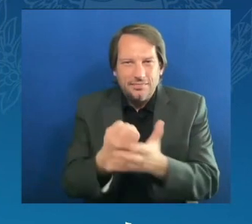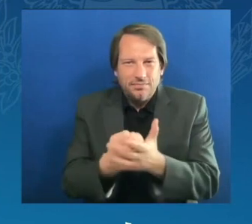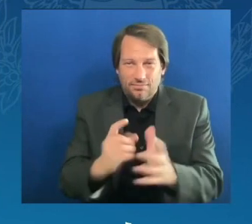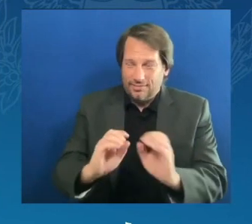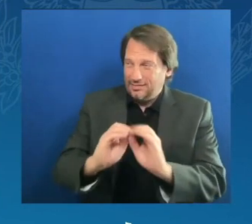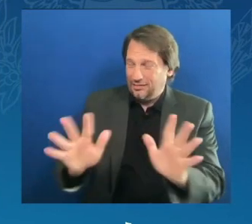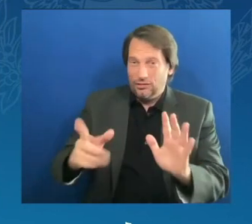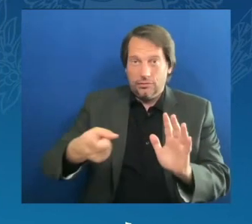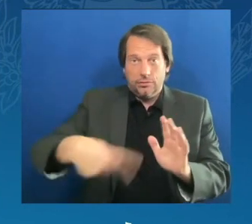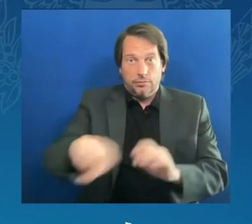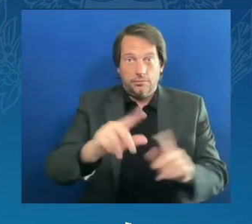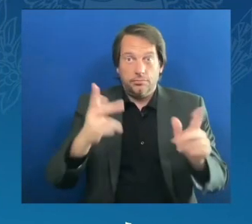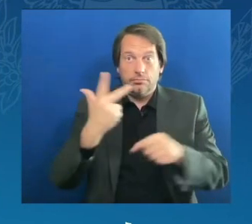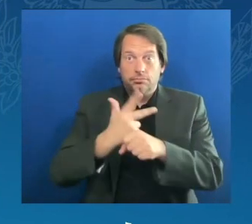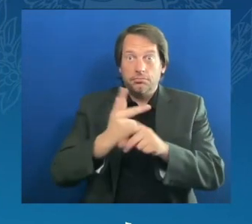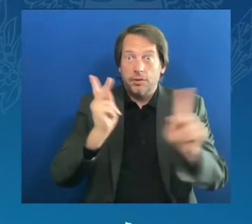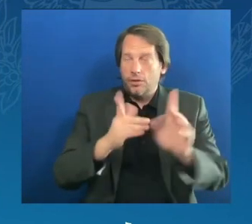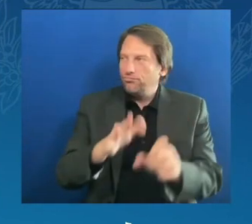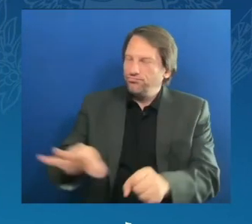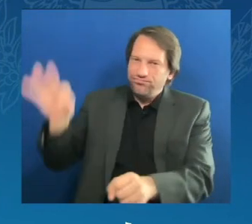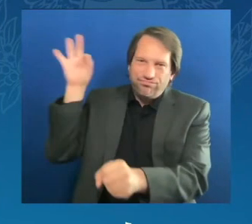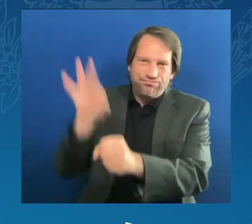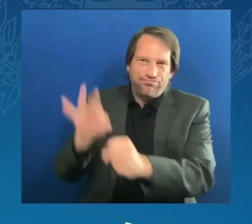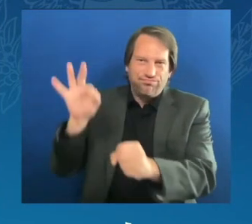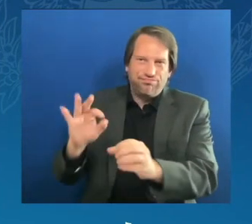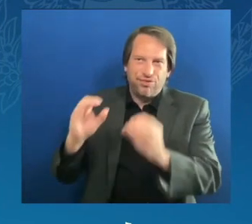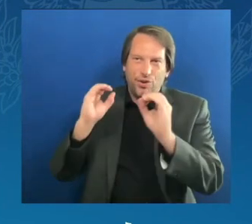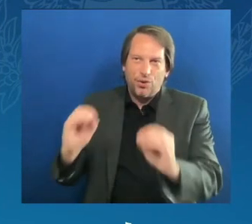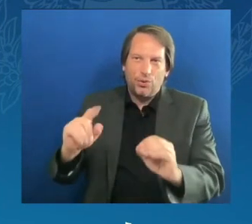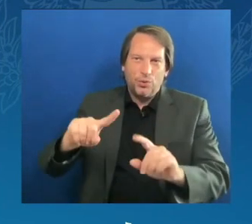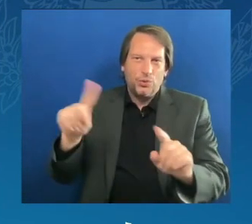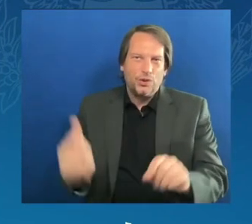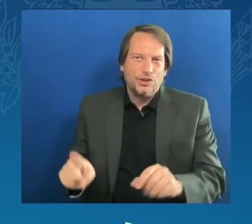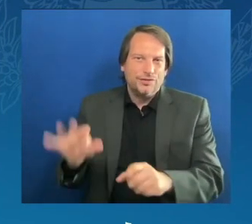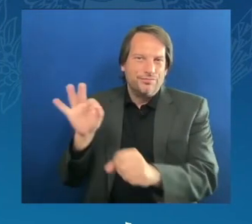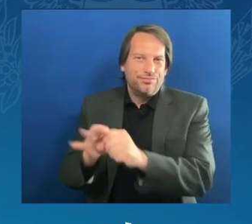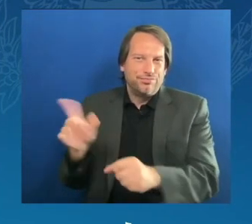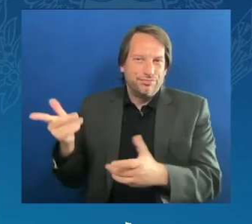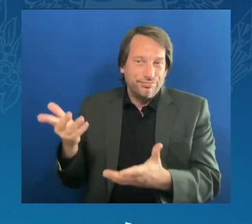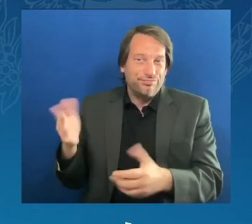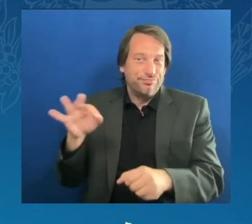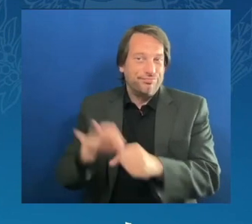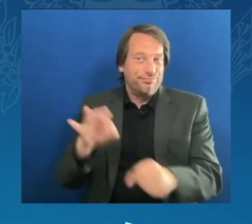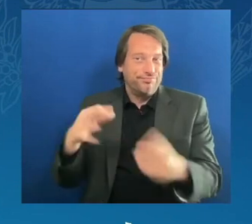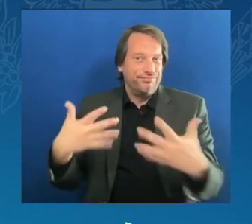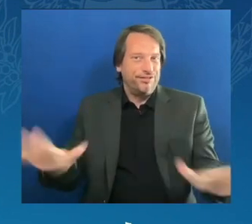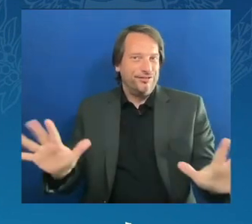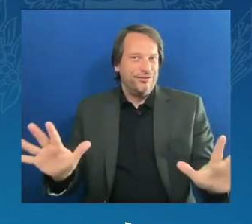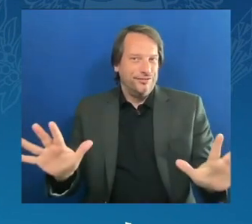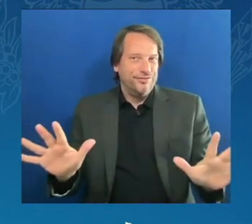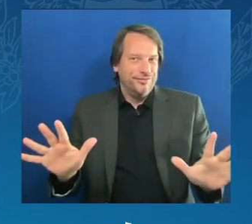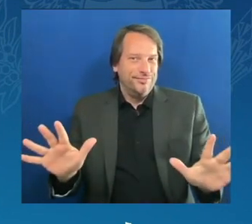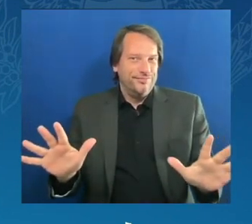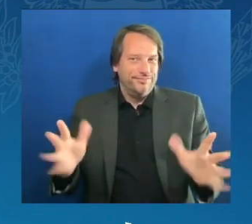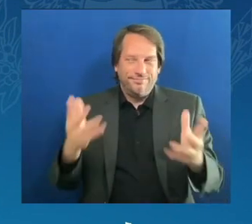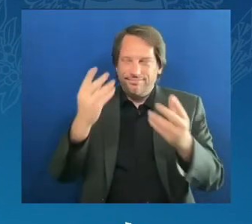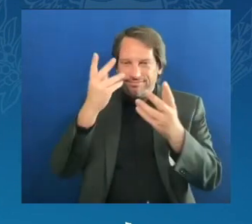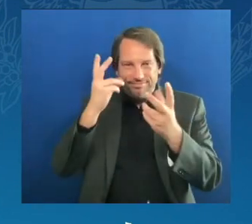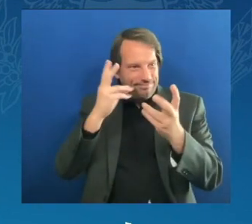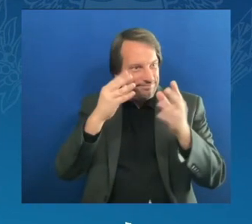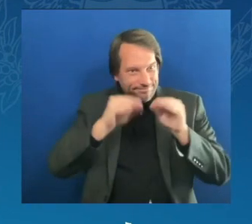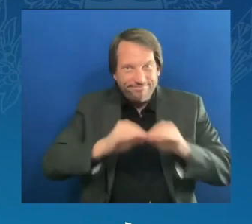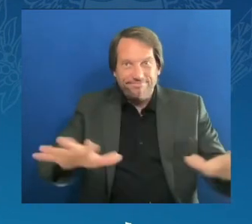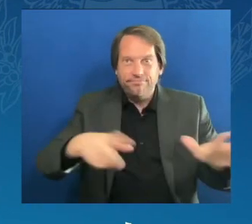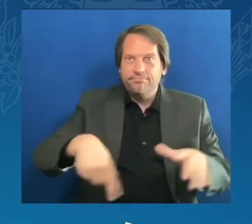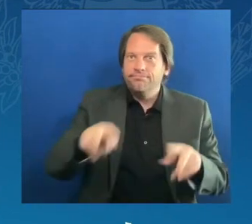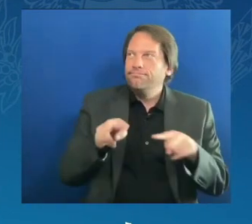a sense of optimism to the people of America and around the world. And despite the challenges that have been